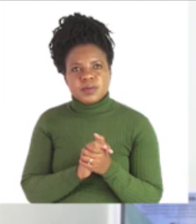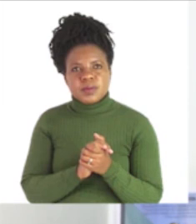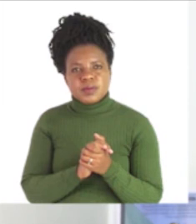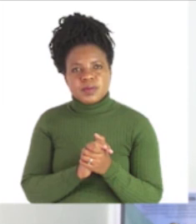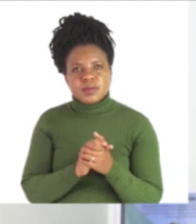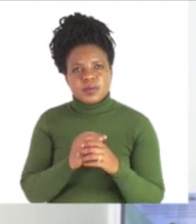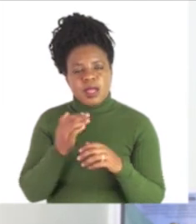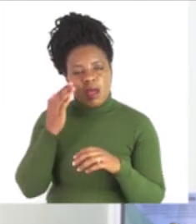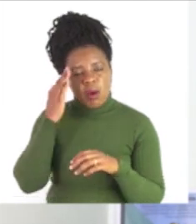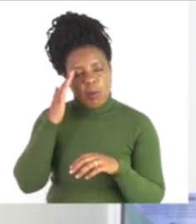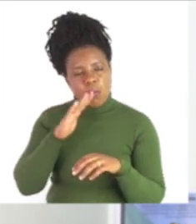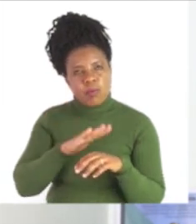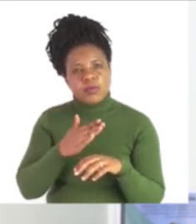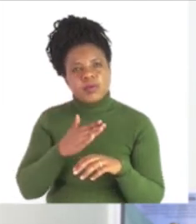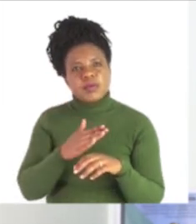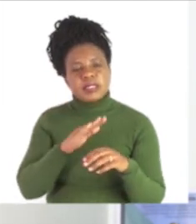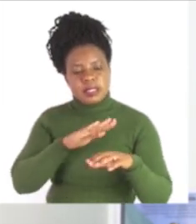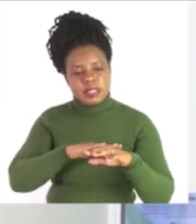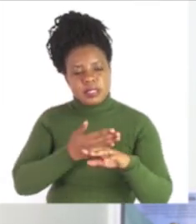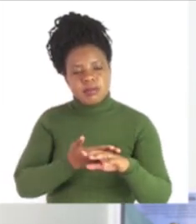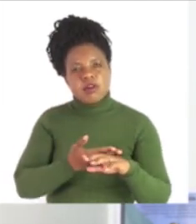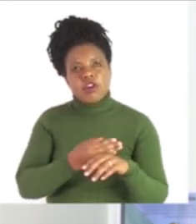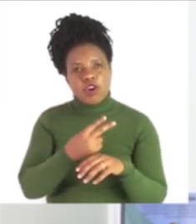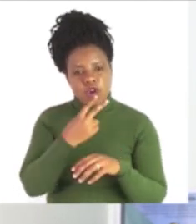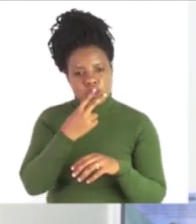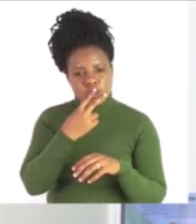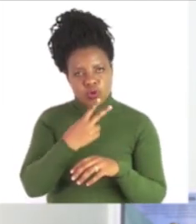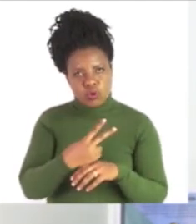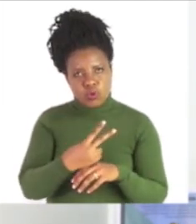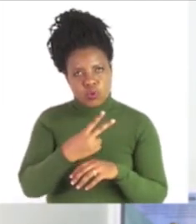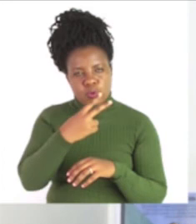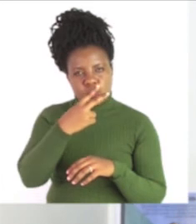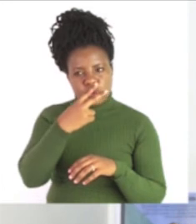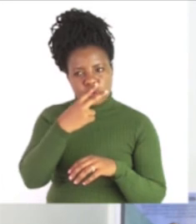we can have, for example, is a 2 squared.